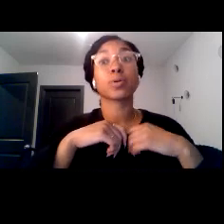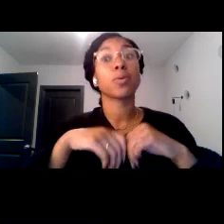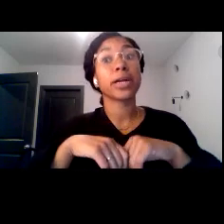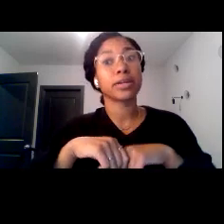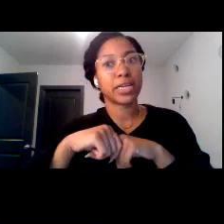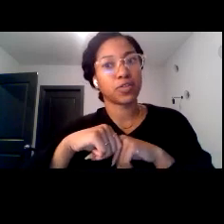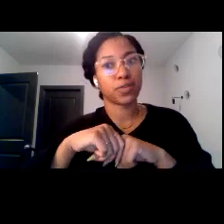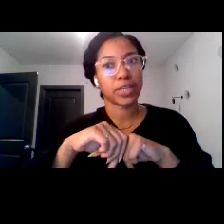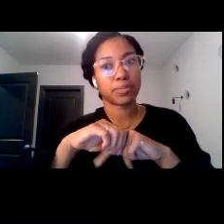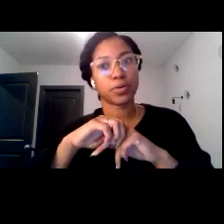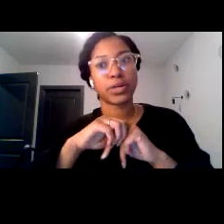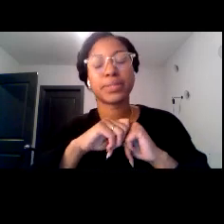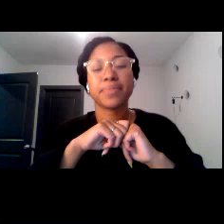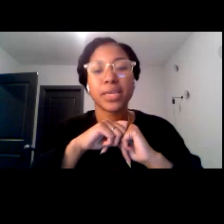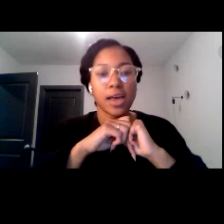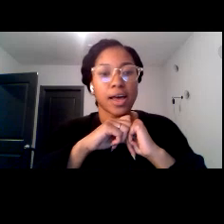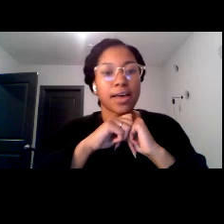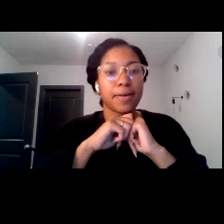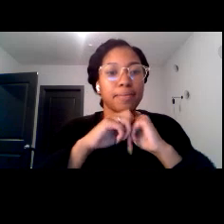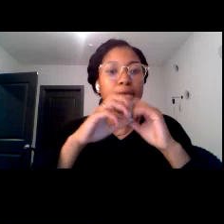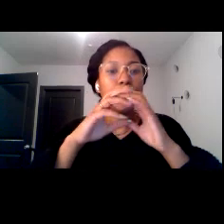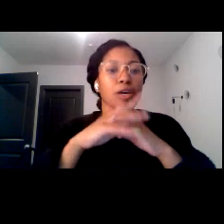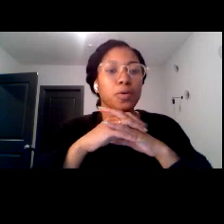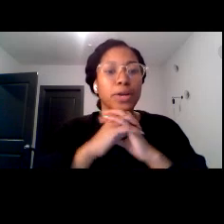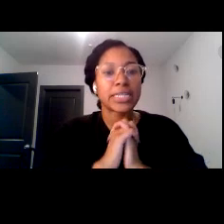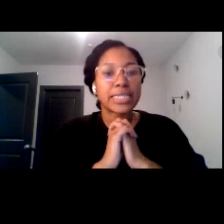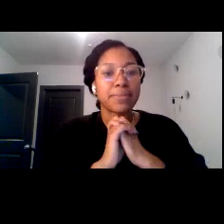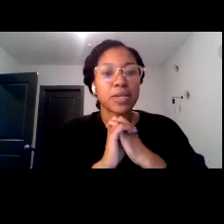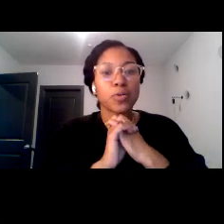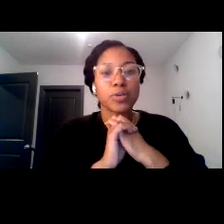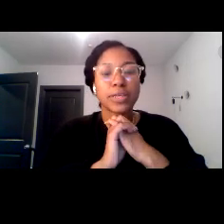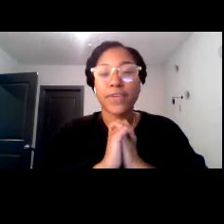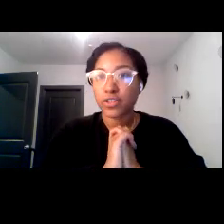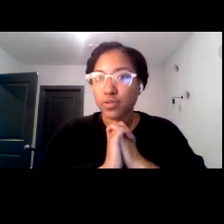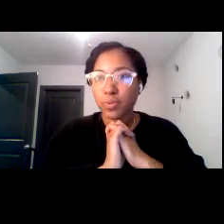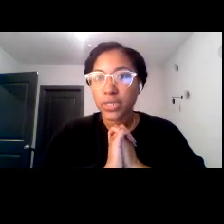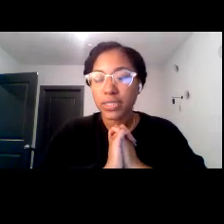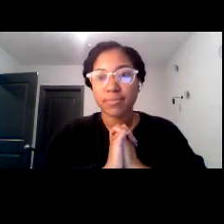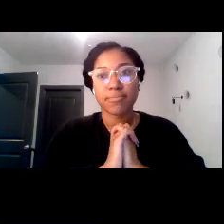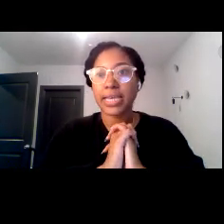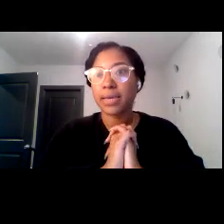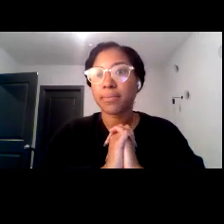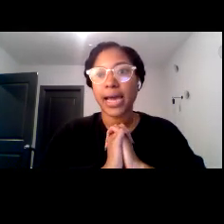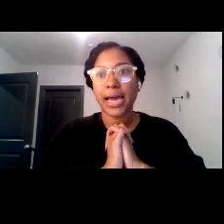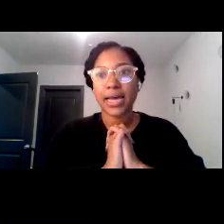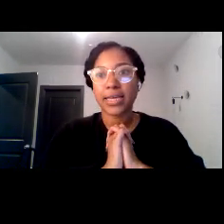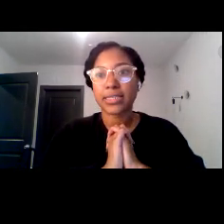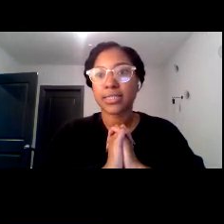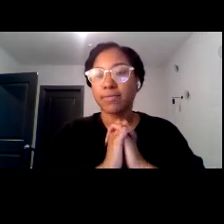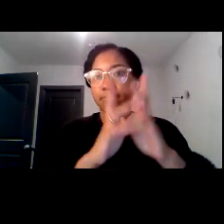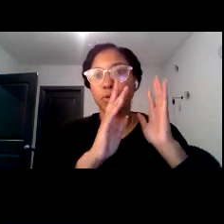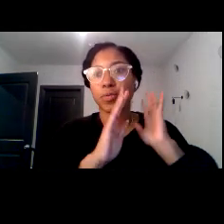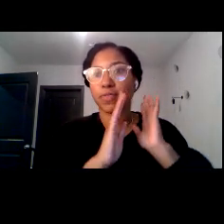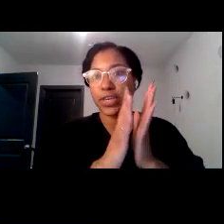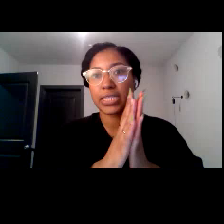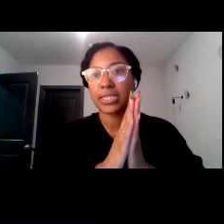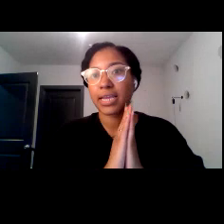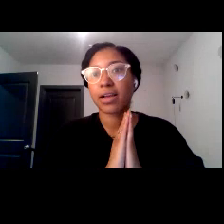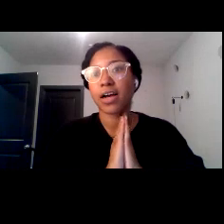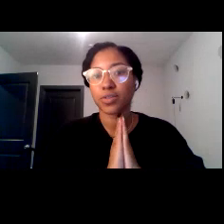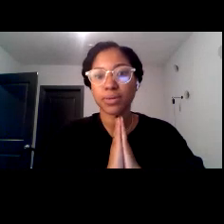or there's no required match for fixed programs. Grantees submit quarterly financial reports, same as